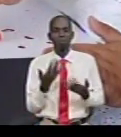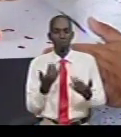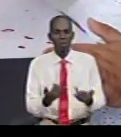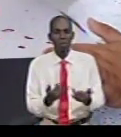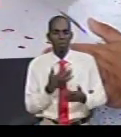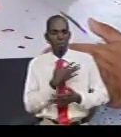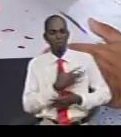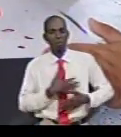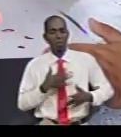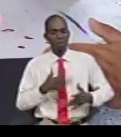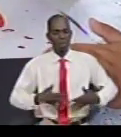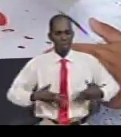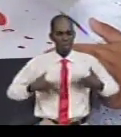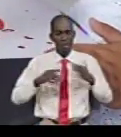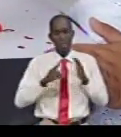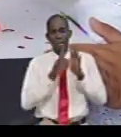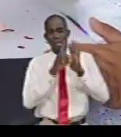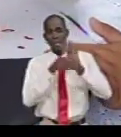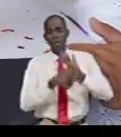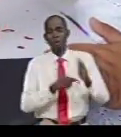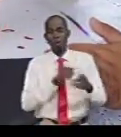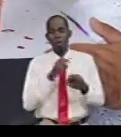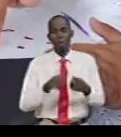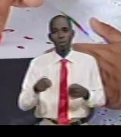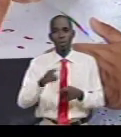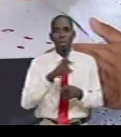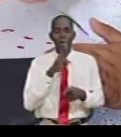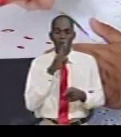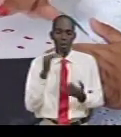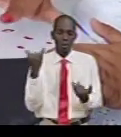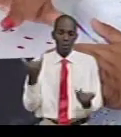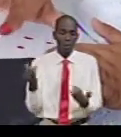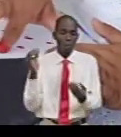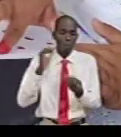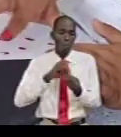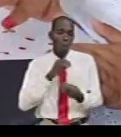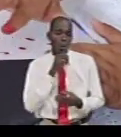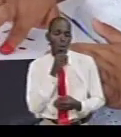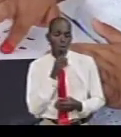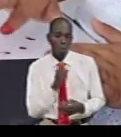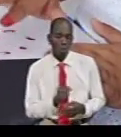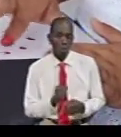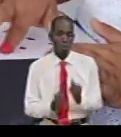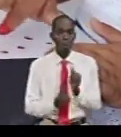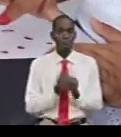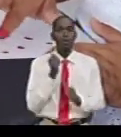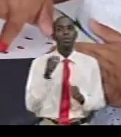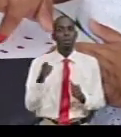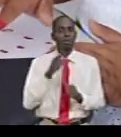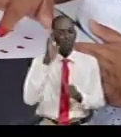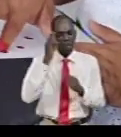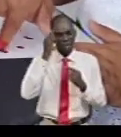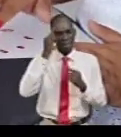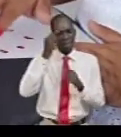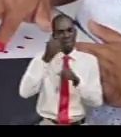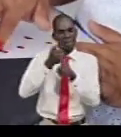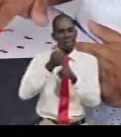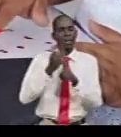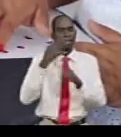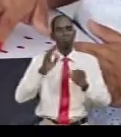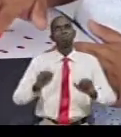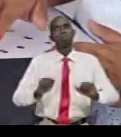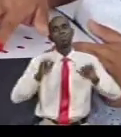now. Later, when they become much older, they will think, and then they'll give their lives to the